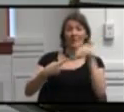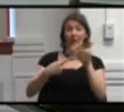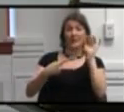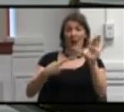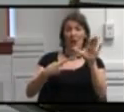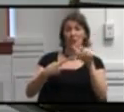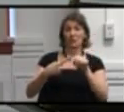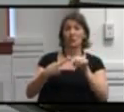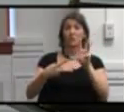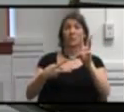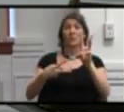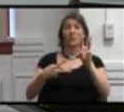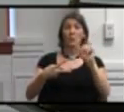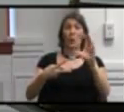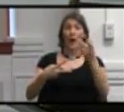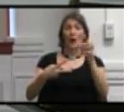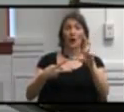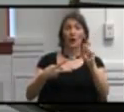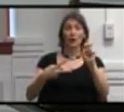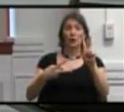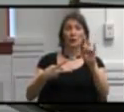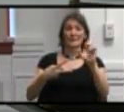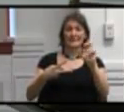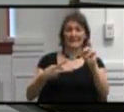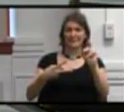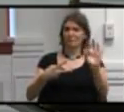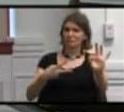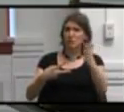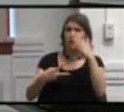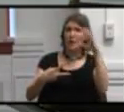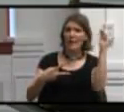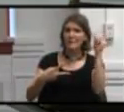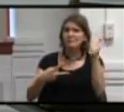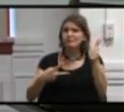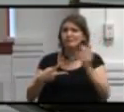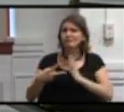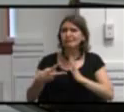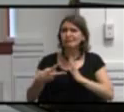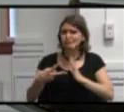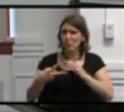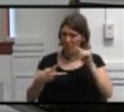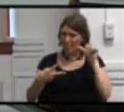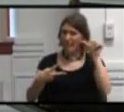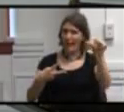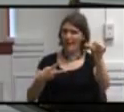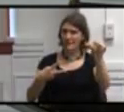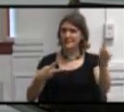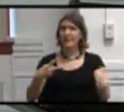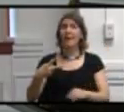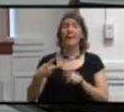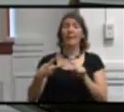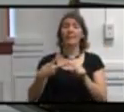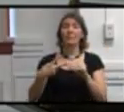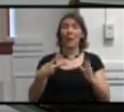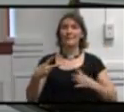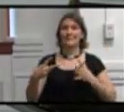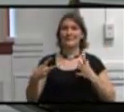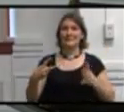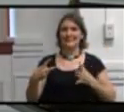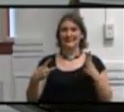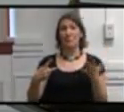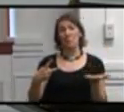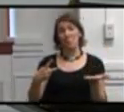$12,900 model is a Wacker Neuson. They make a great product. They have a good reputation. And we